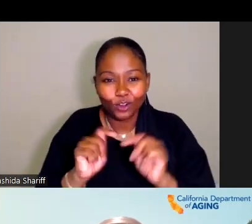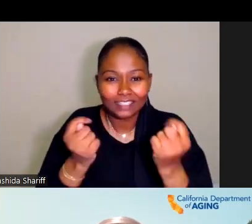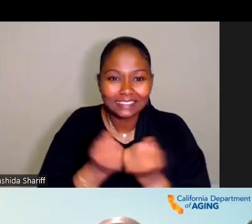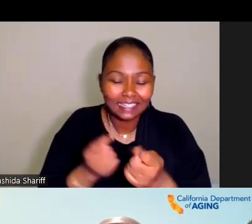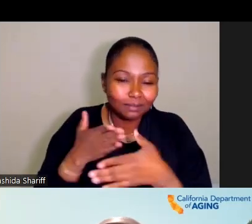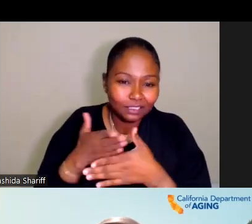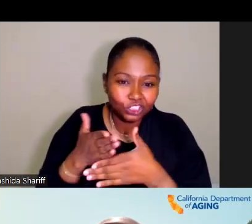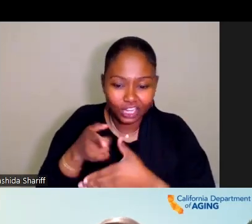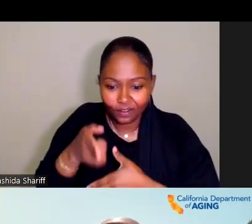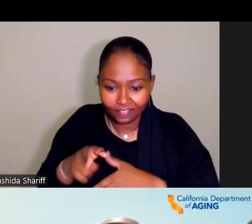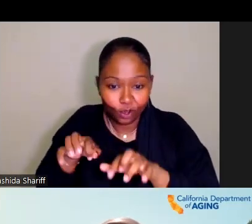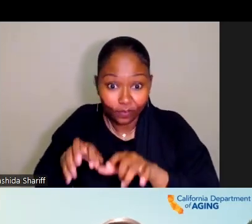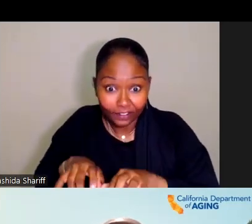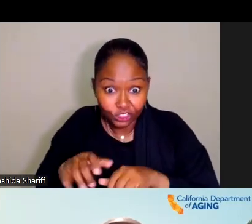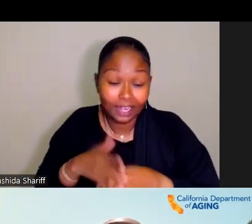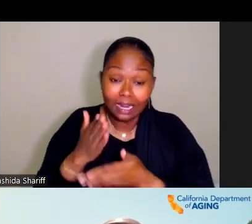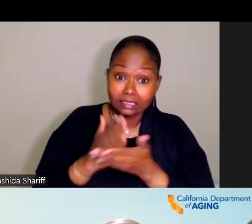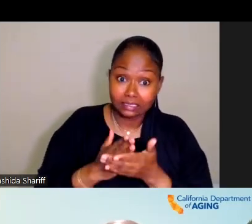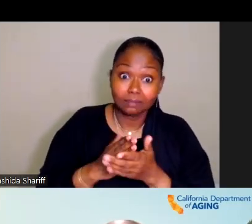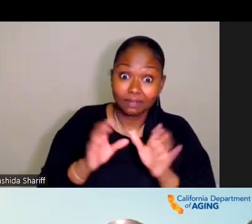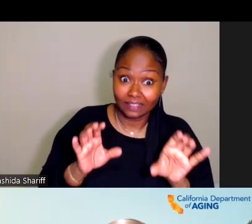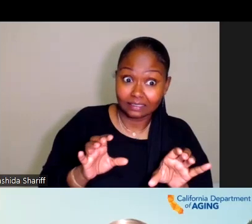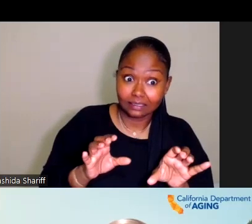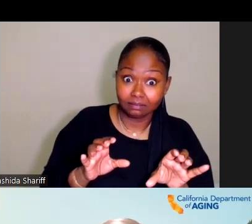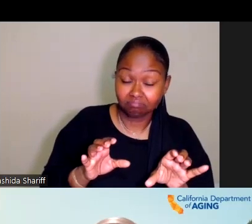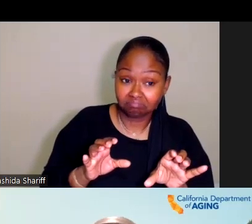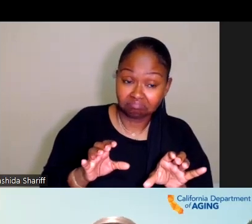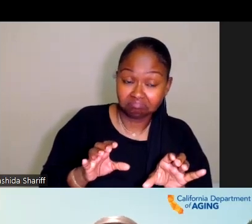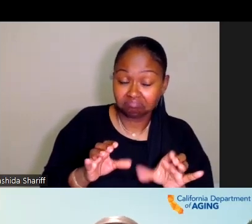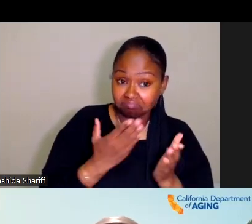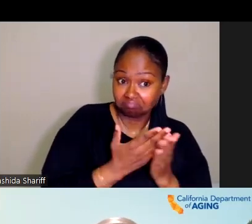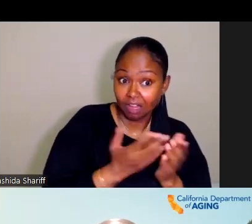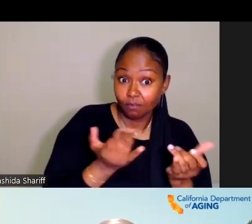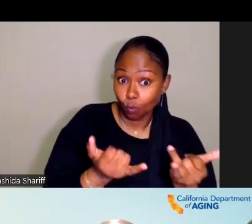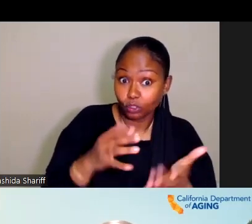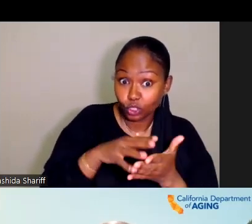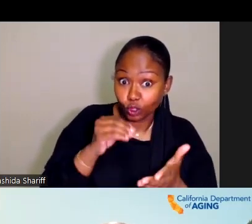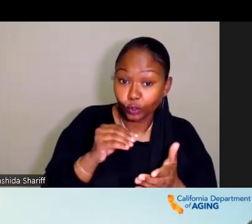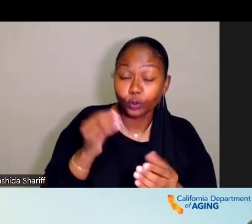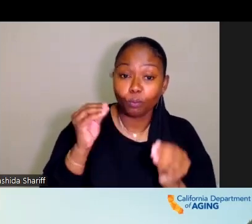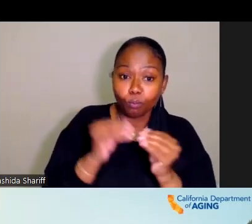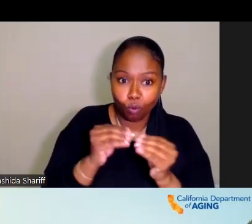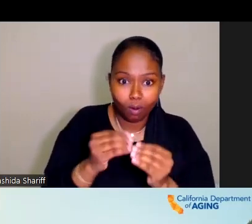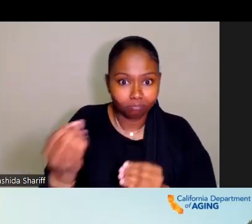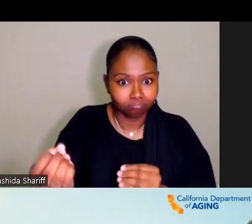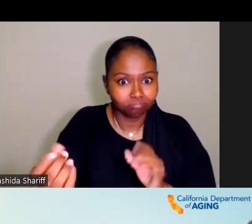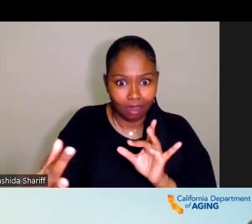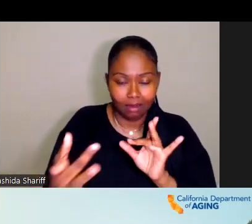chat some of this activity. If you want to learn more, feel free to reach out. We'd be glad